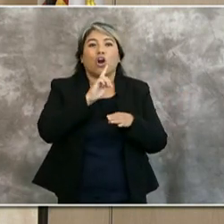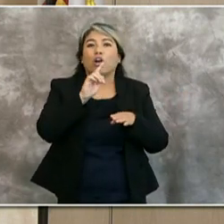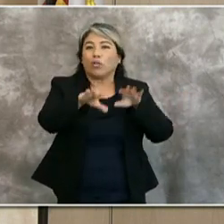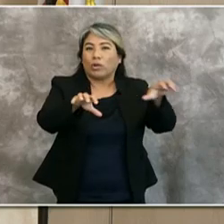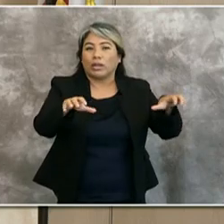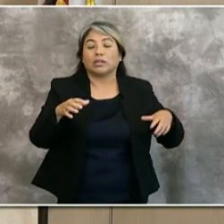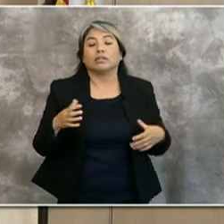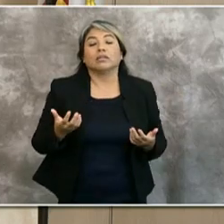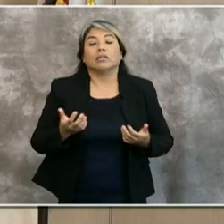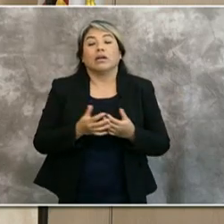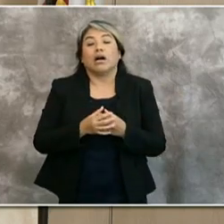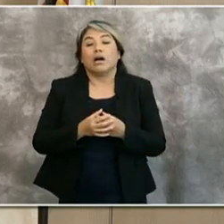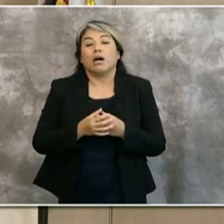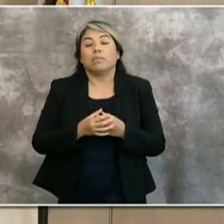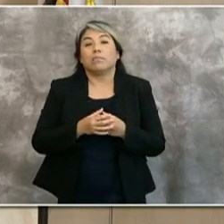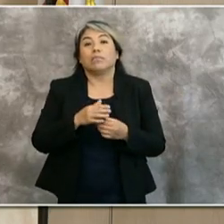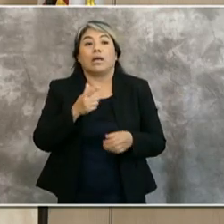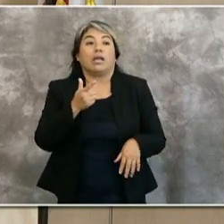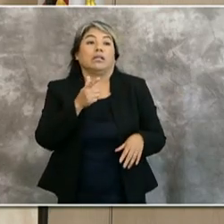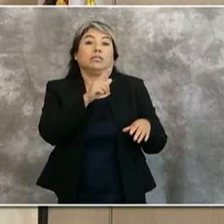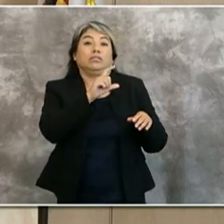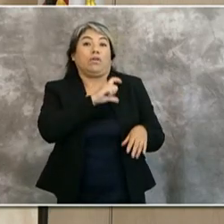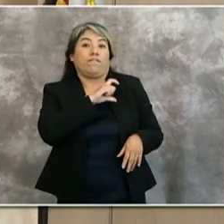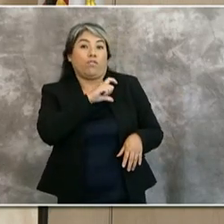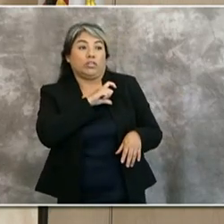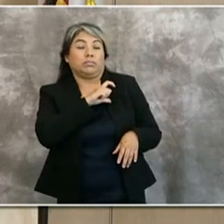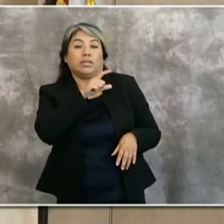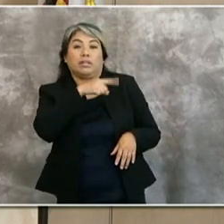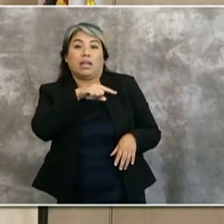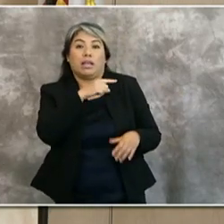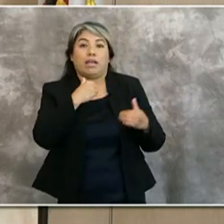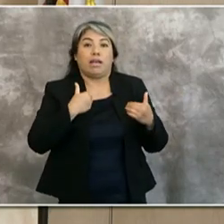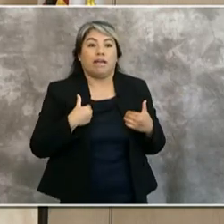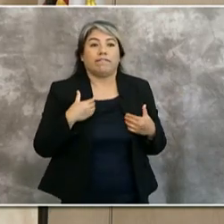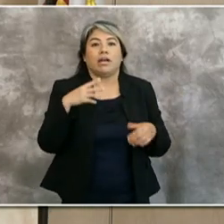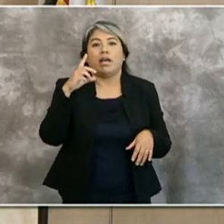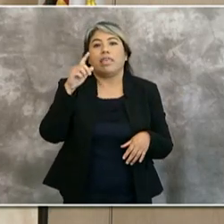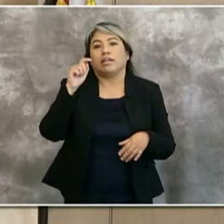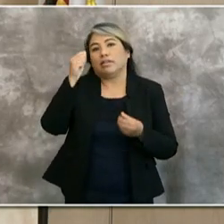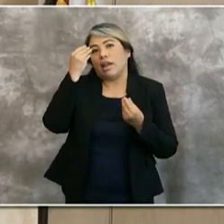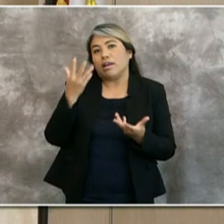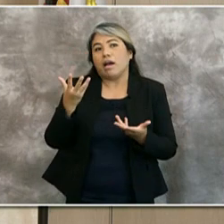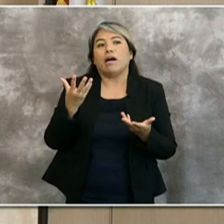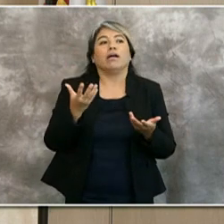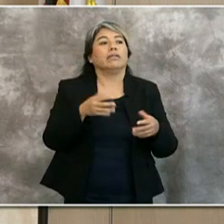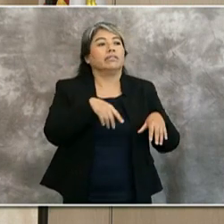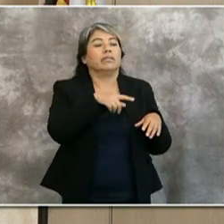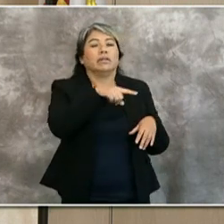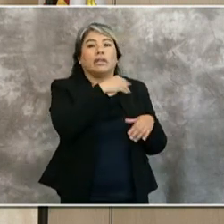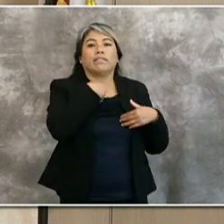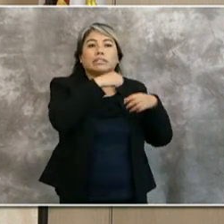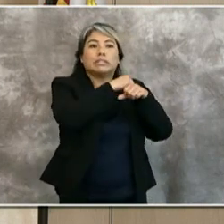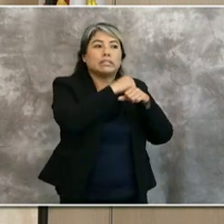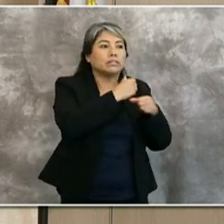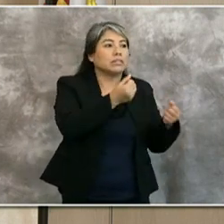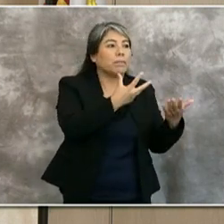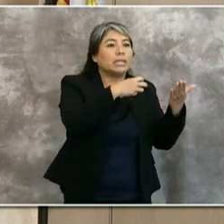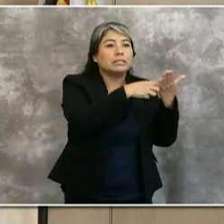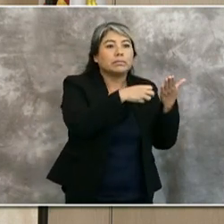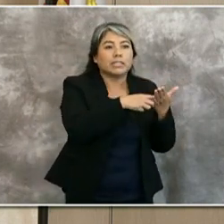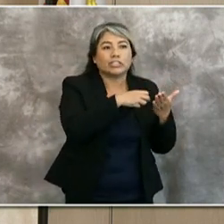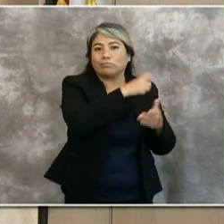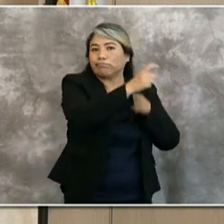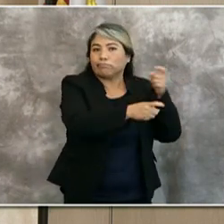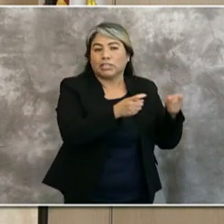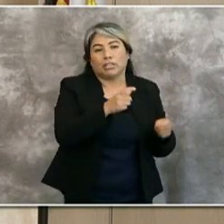located. And law enforcement would have the data for how many different citations have been